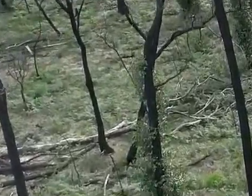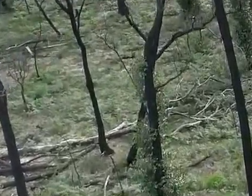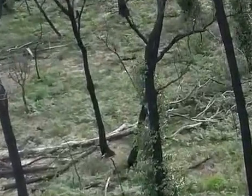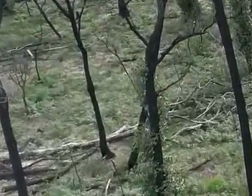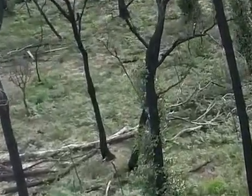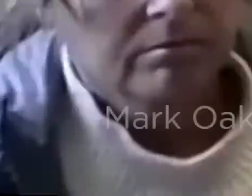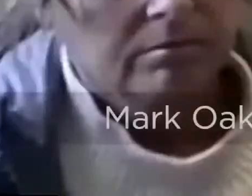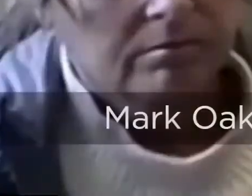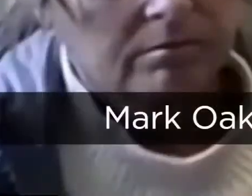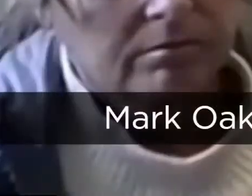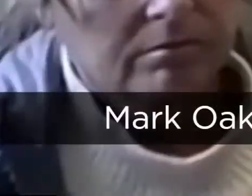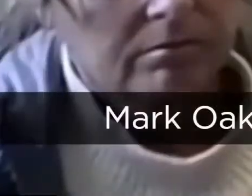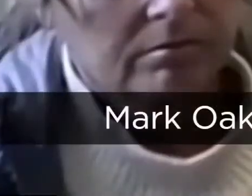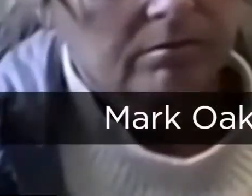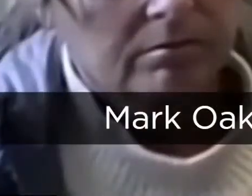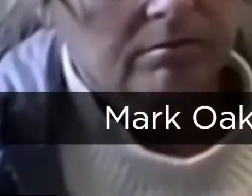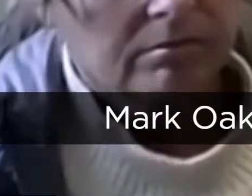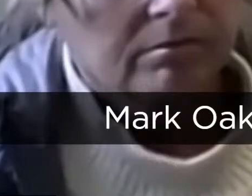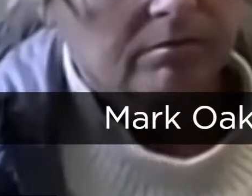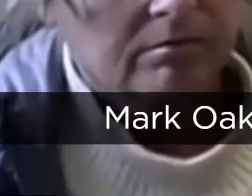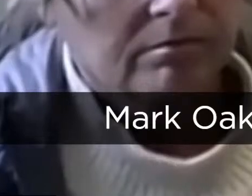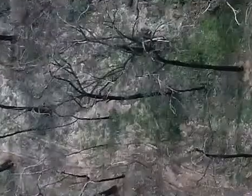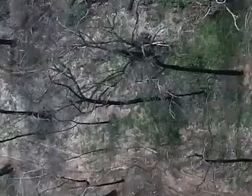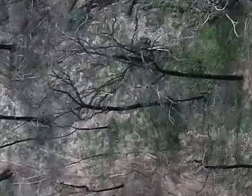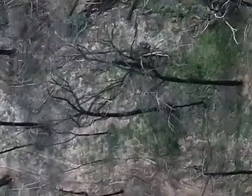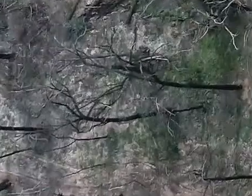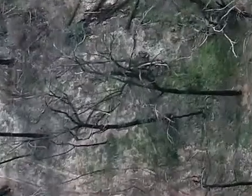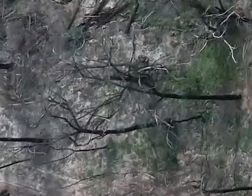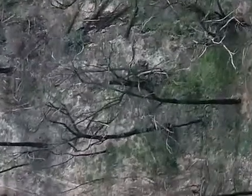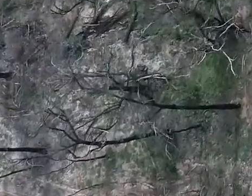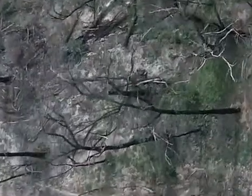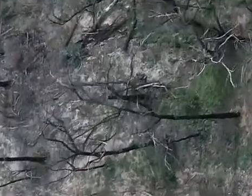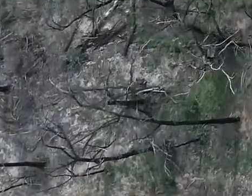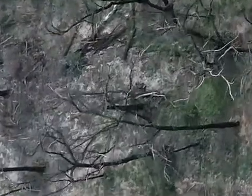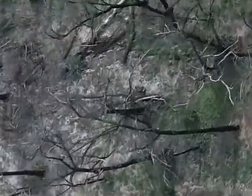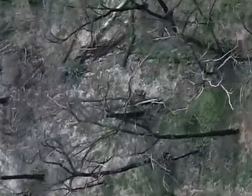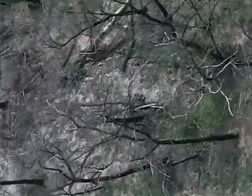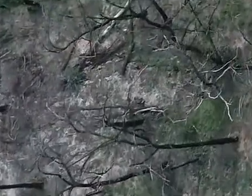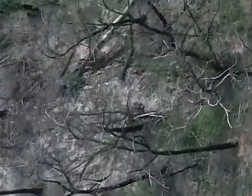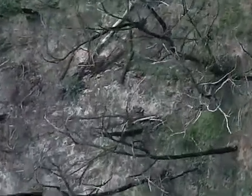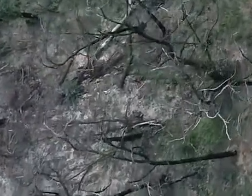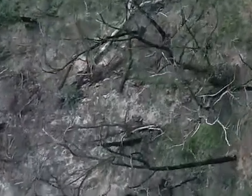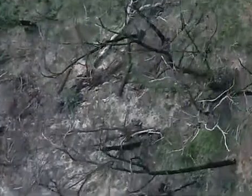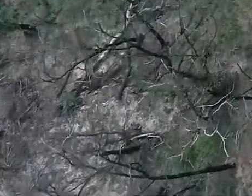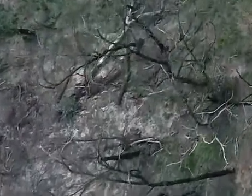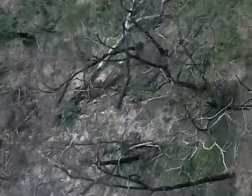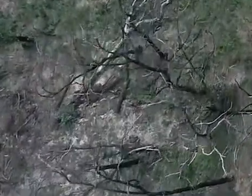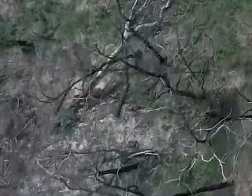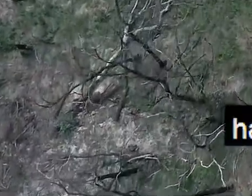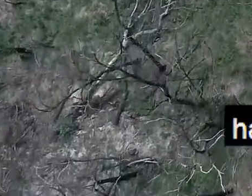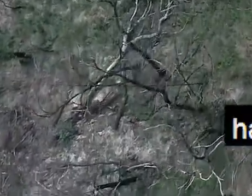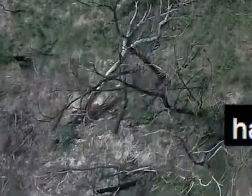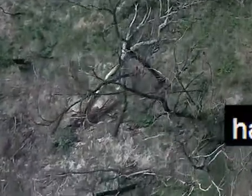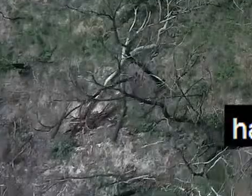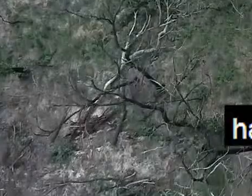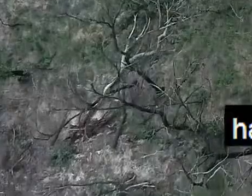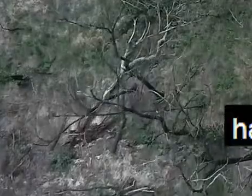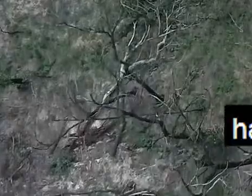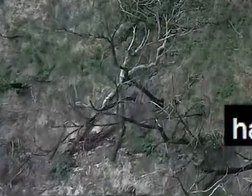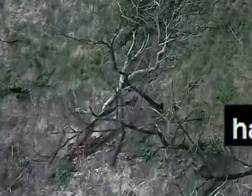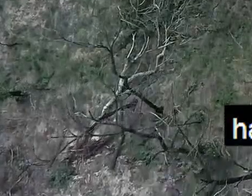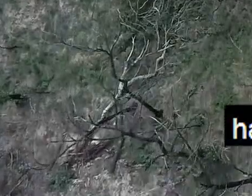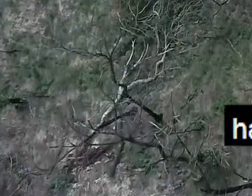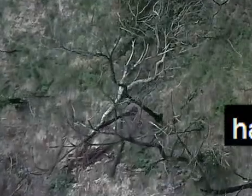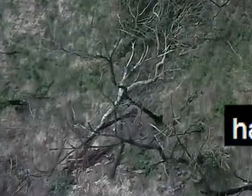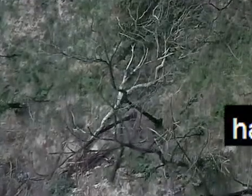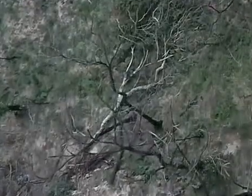prepare for it. And this year it was different. First a big plume, then all the birds out of the bush started hanging